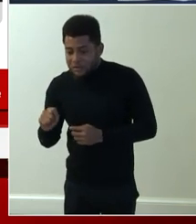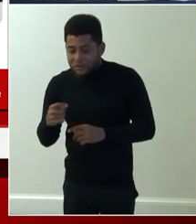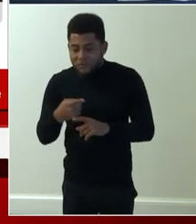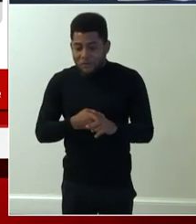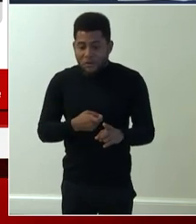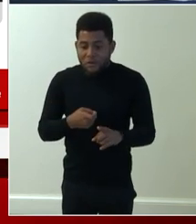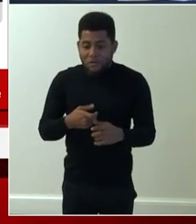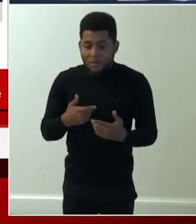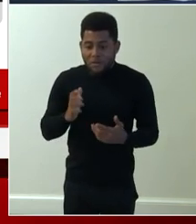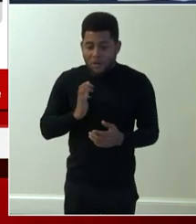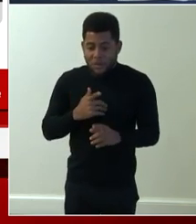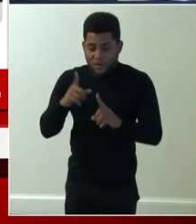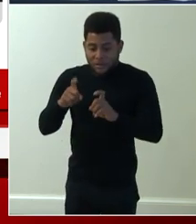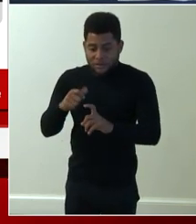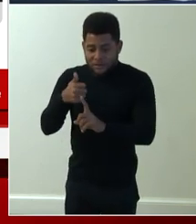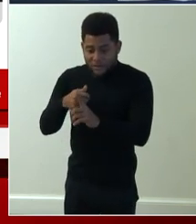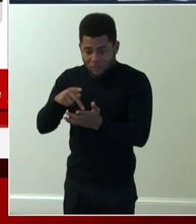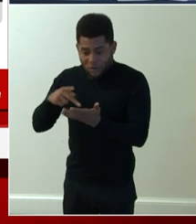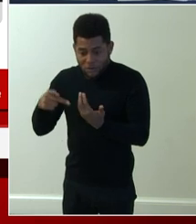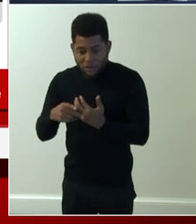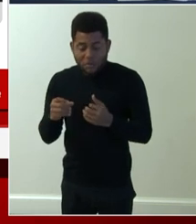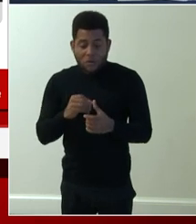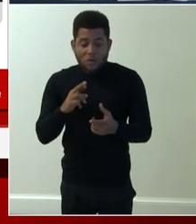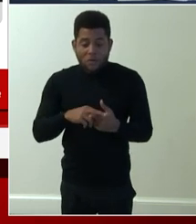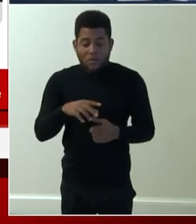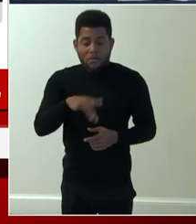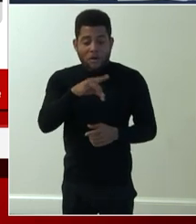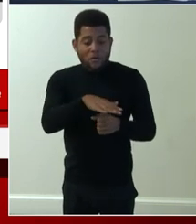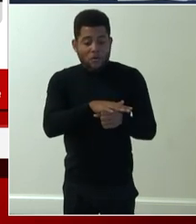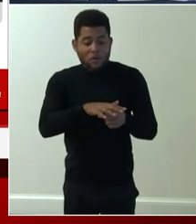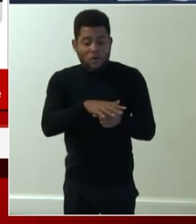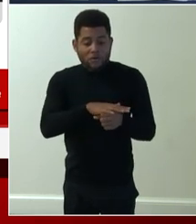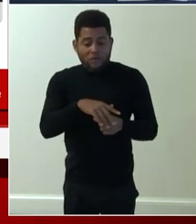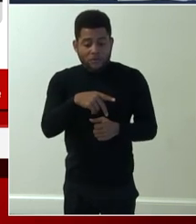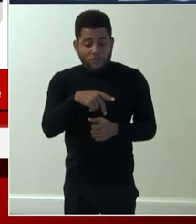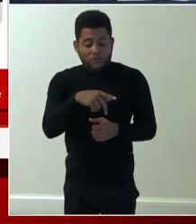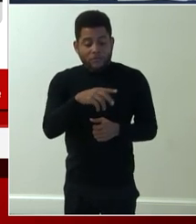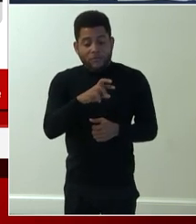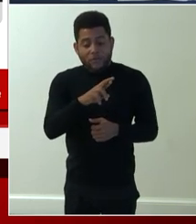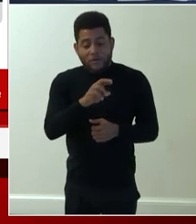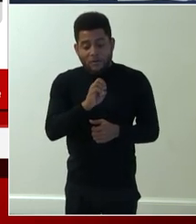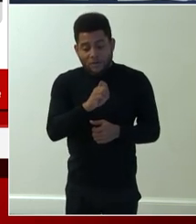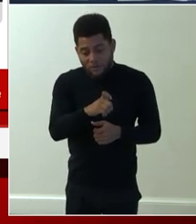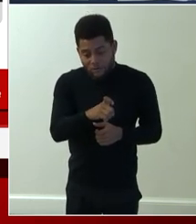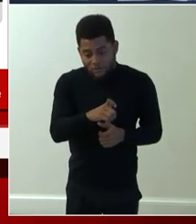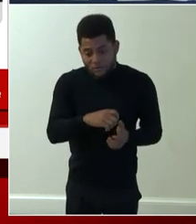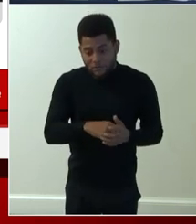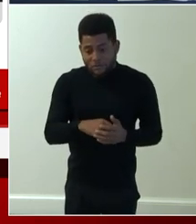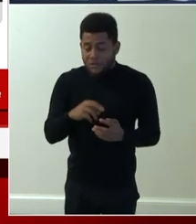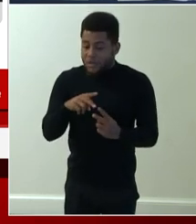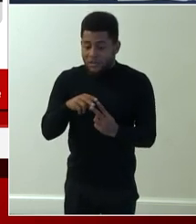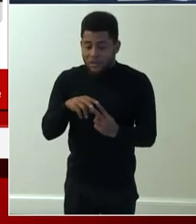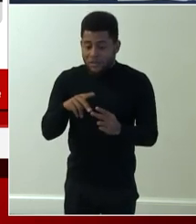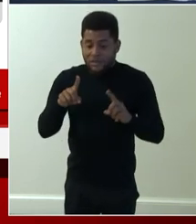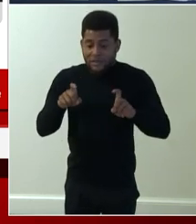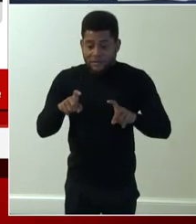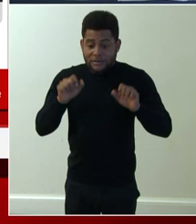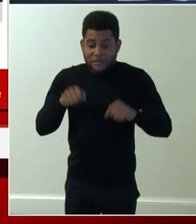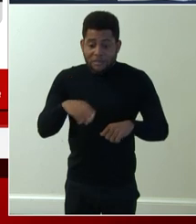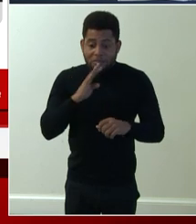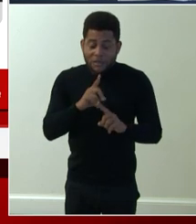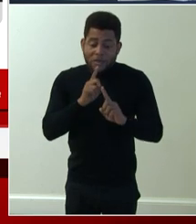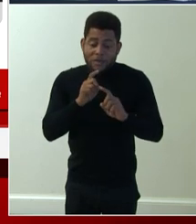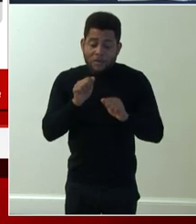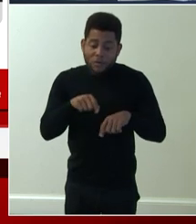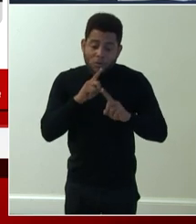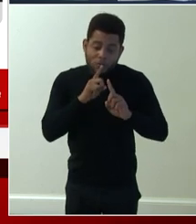Express program, or picking them up from their local pharmacy, or many of the other locations that they're getting these tests from, is to be able to report that information